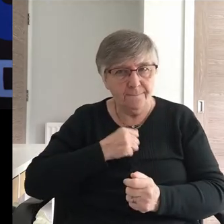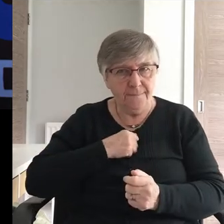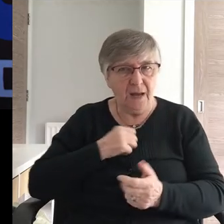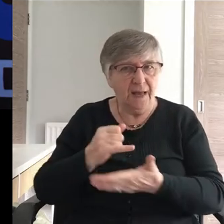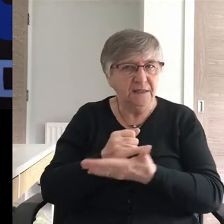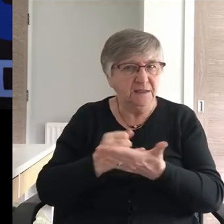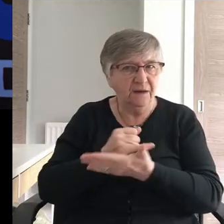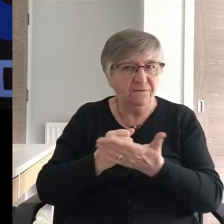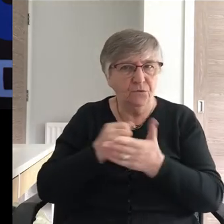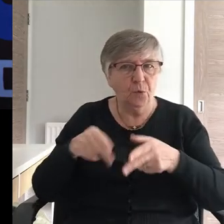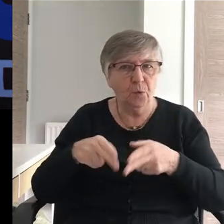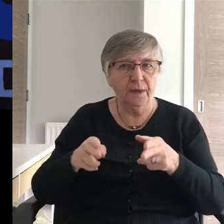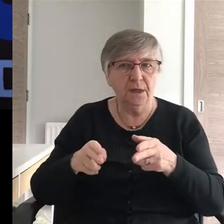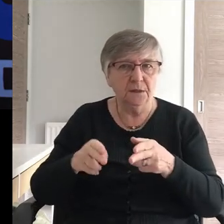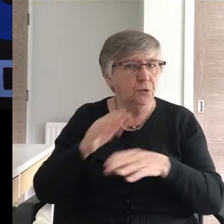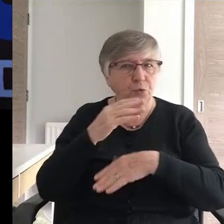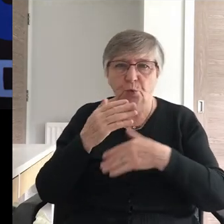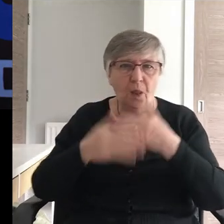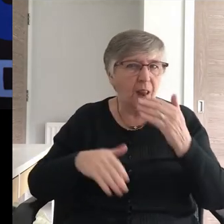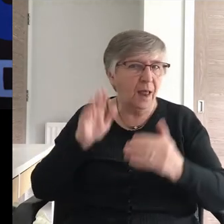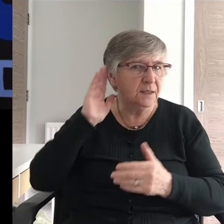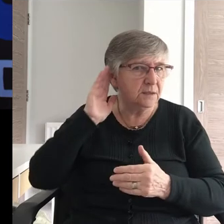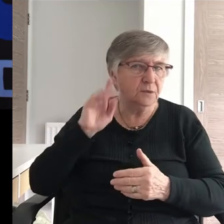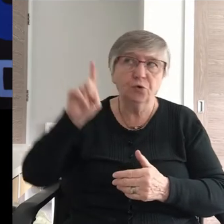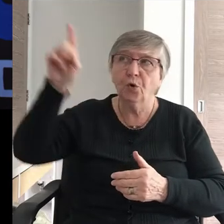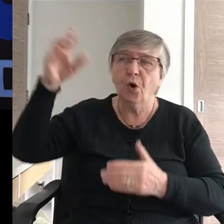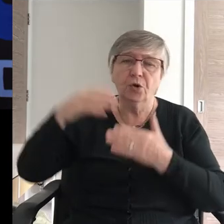ways and don't heed the guidance of God.